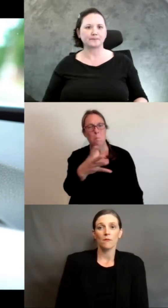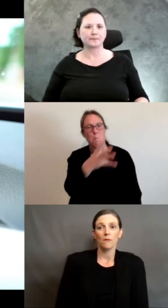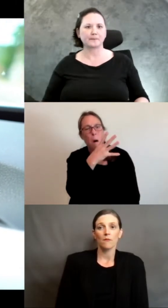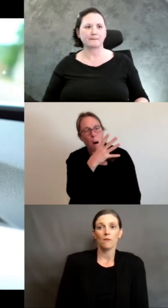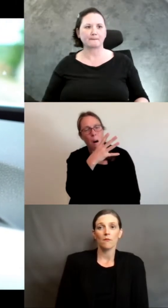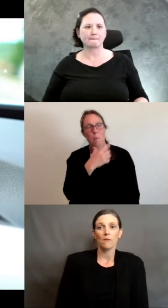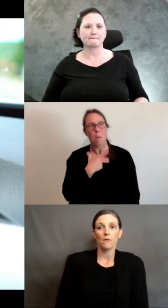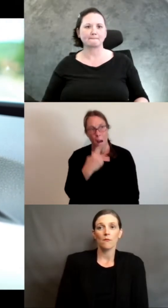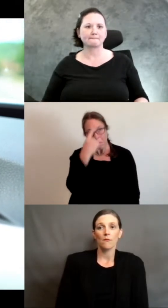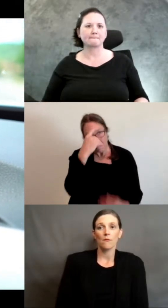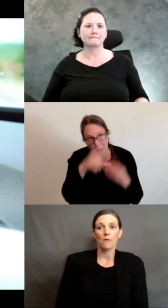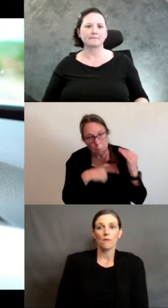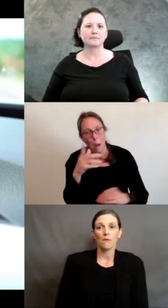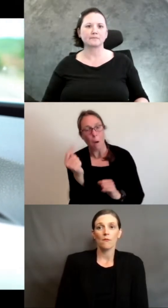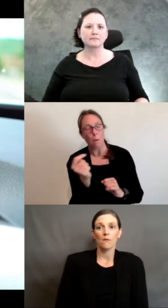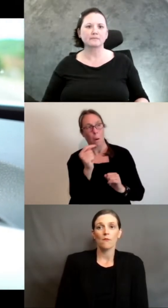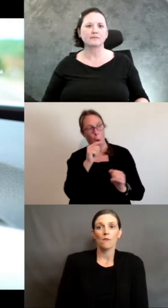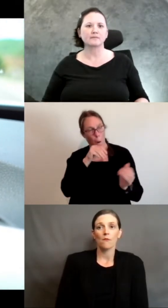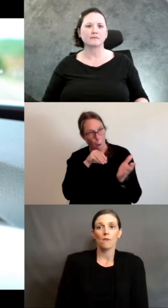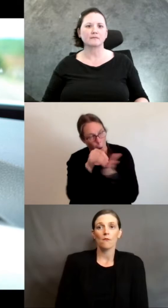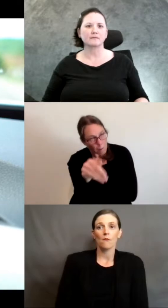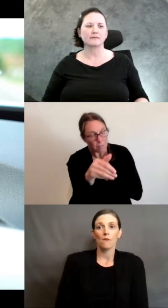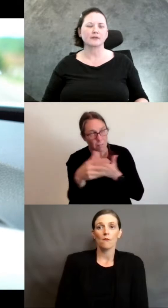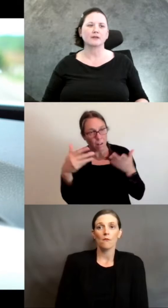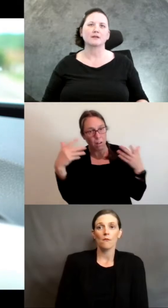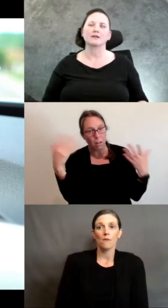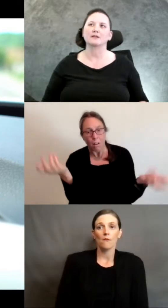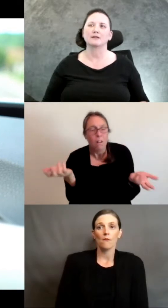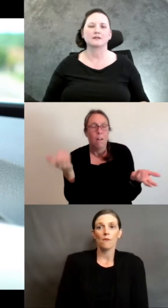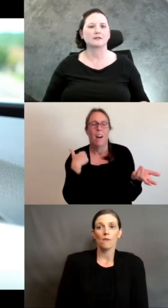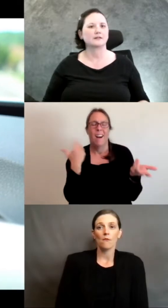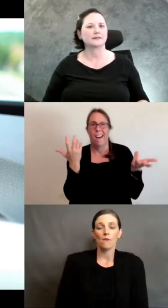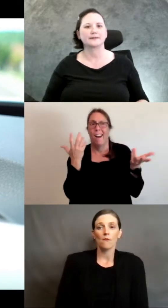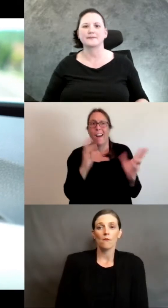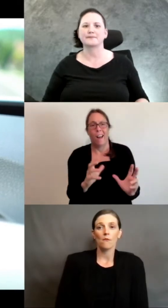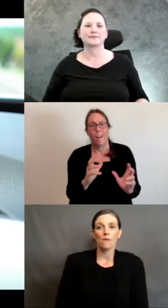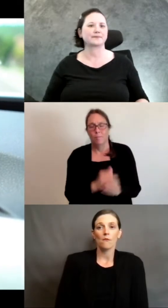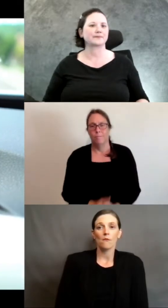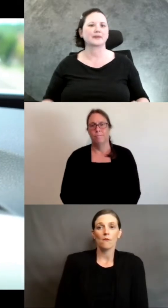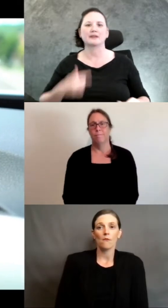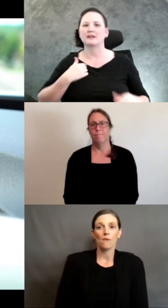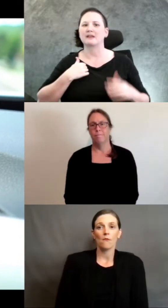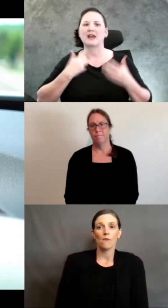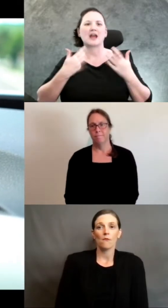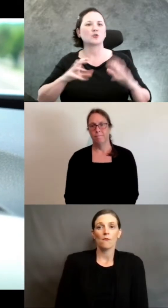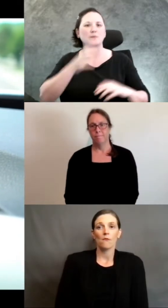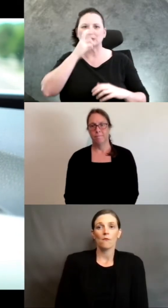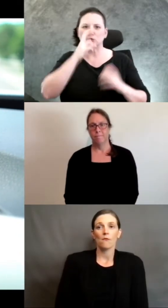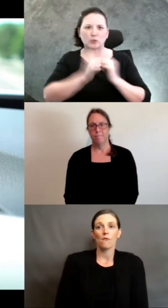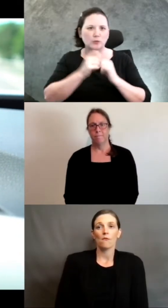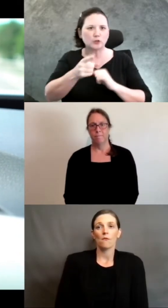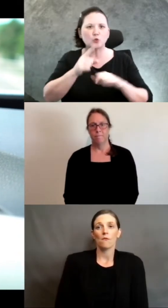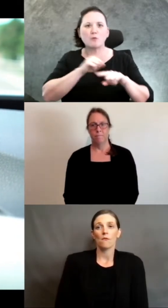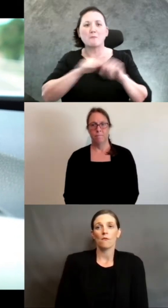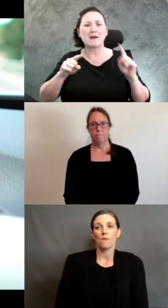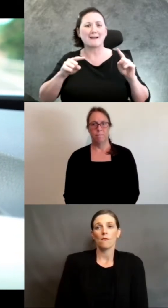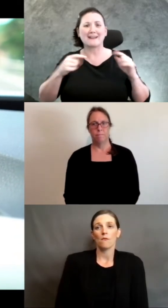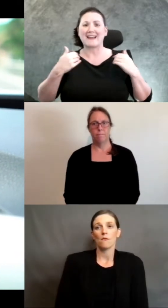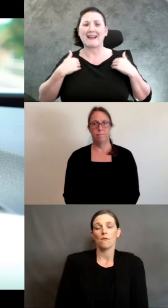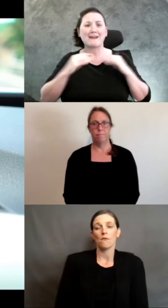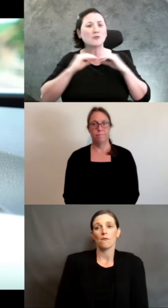think about it. Often. I don't want to be strict with you, but you leave me no